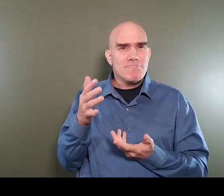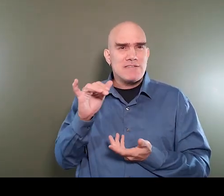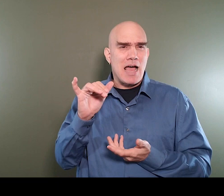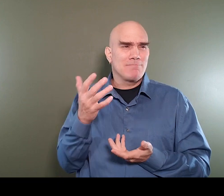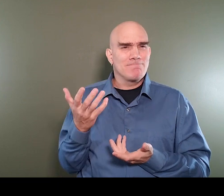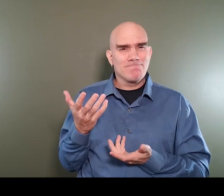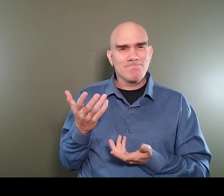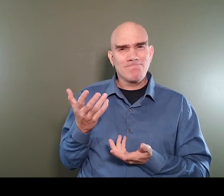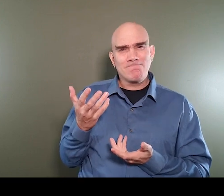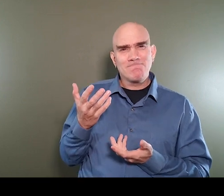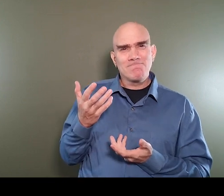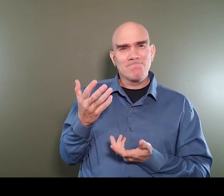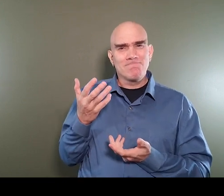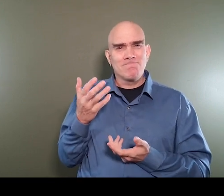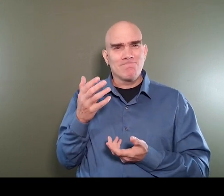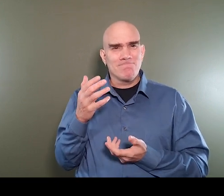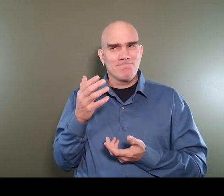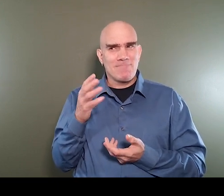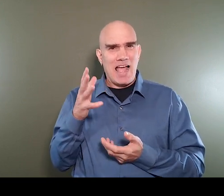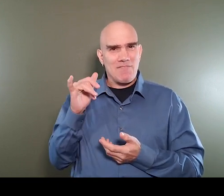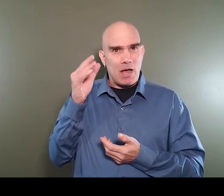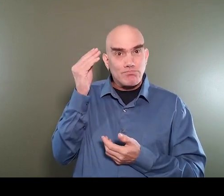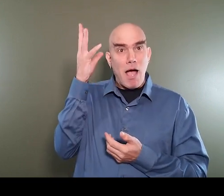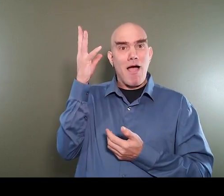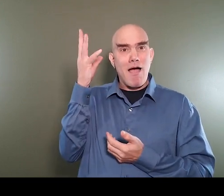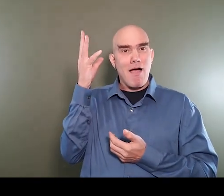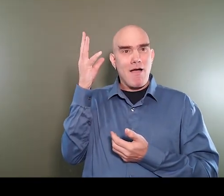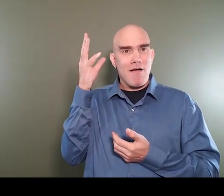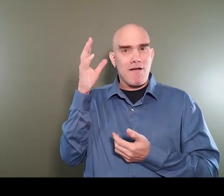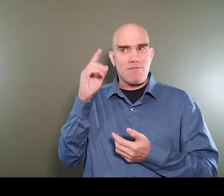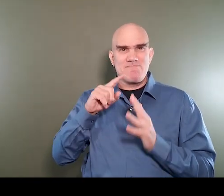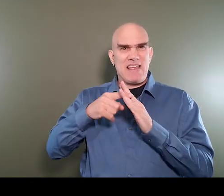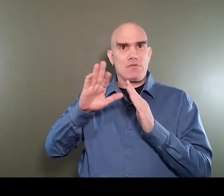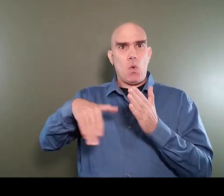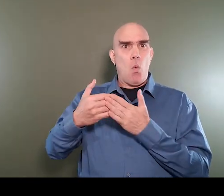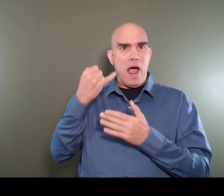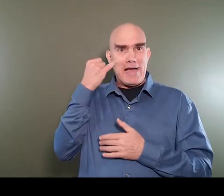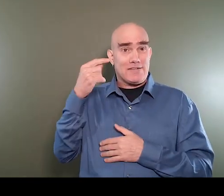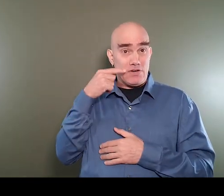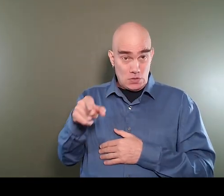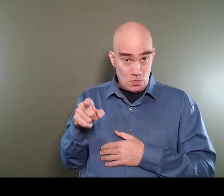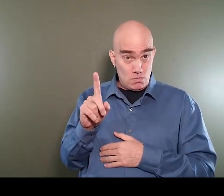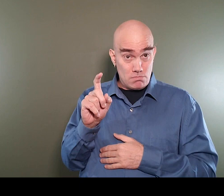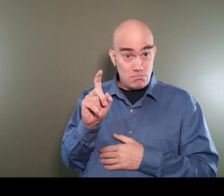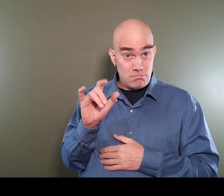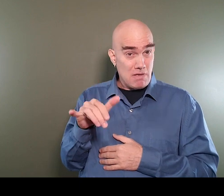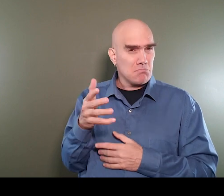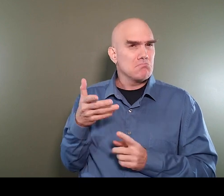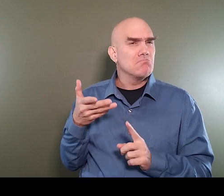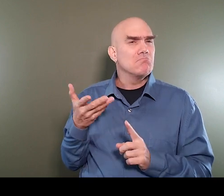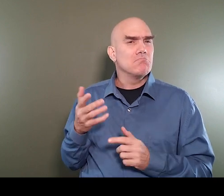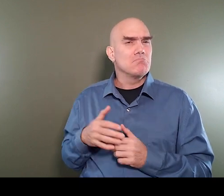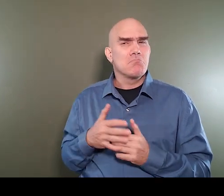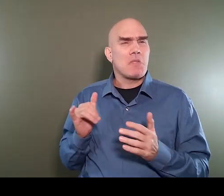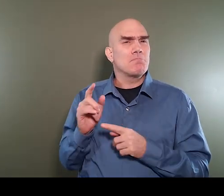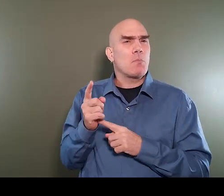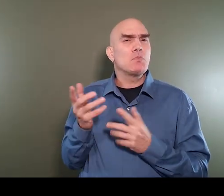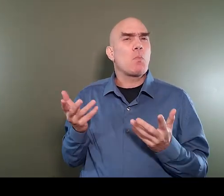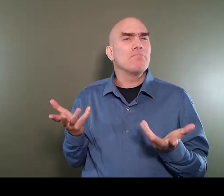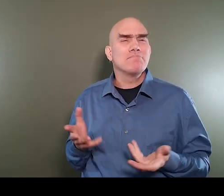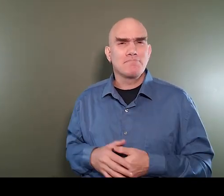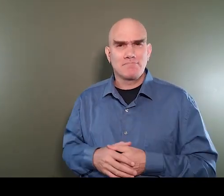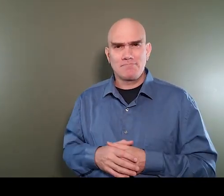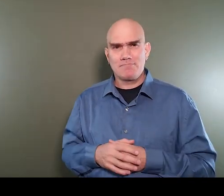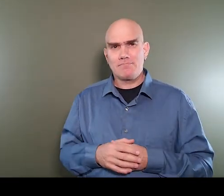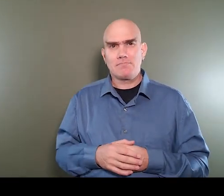was a specific moment for you that was kind of the light bulb or the beginning of this whole idea.